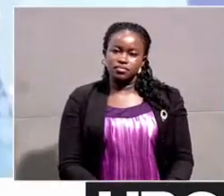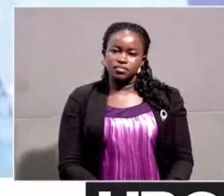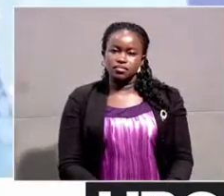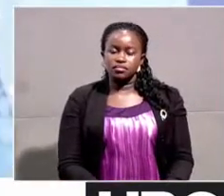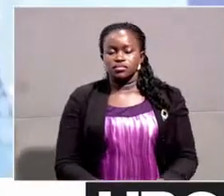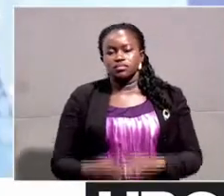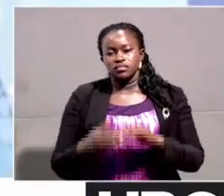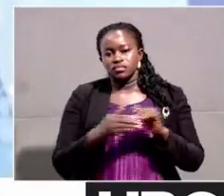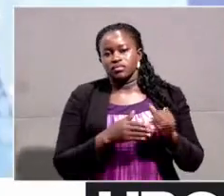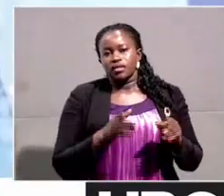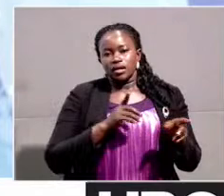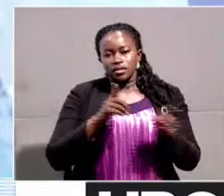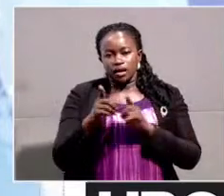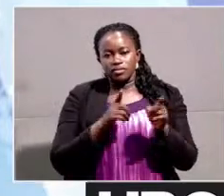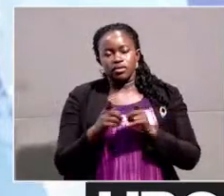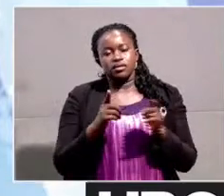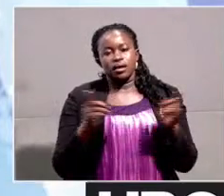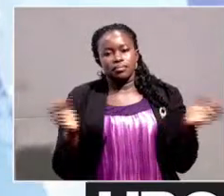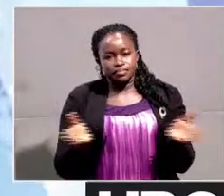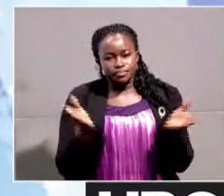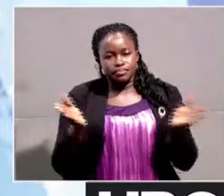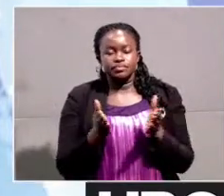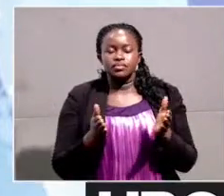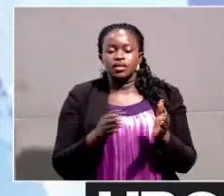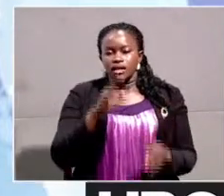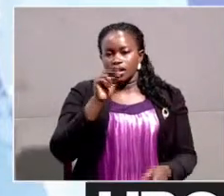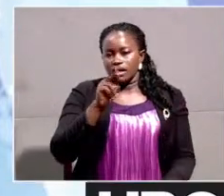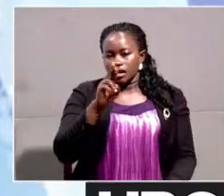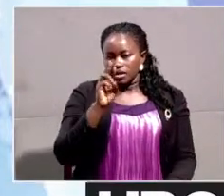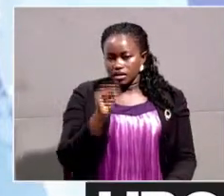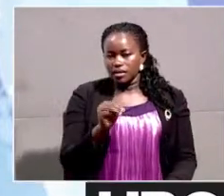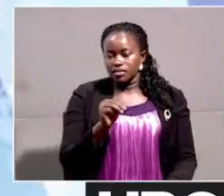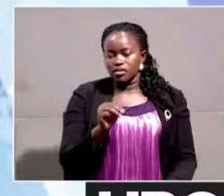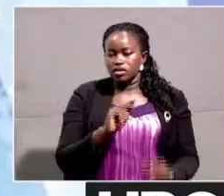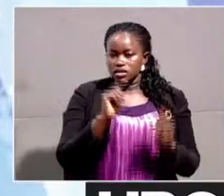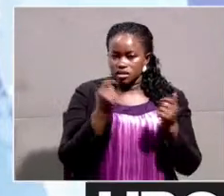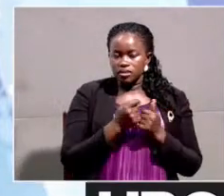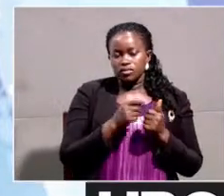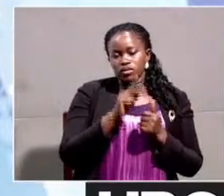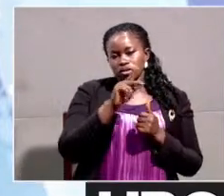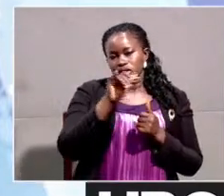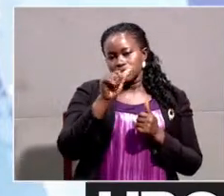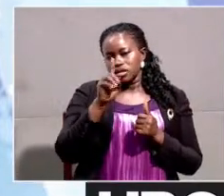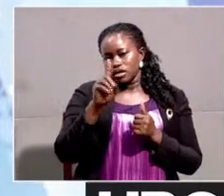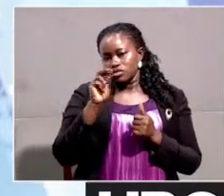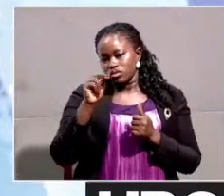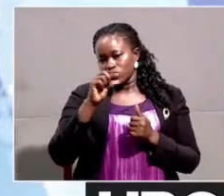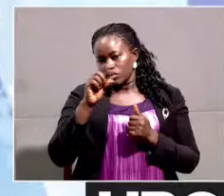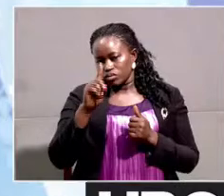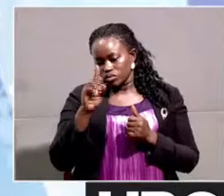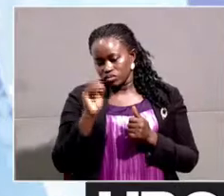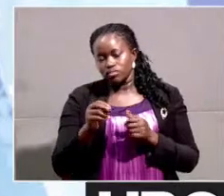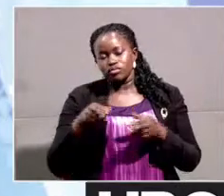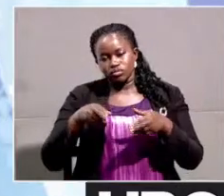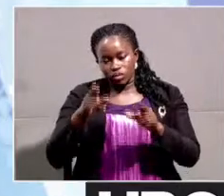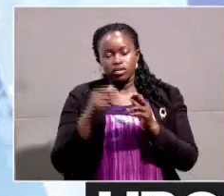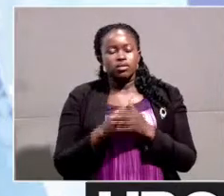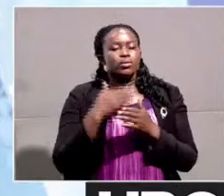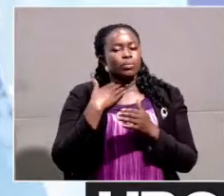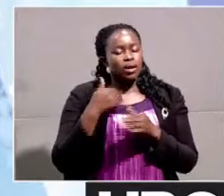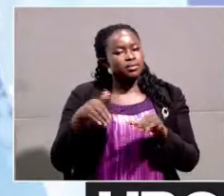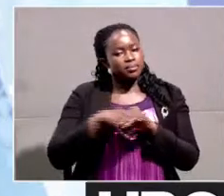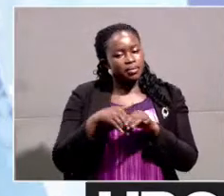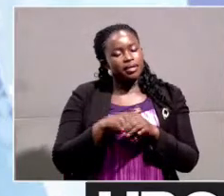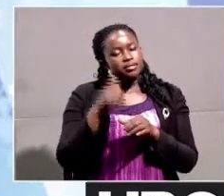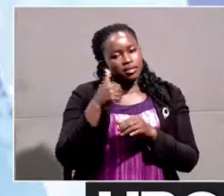The Director of Mobilization at the National Resistance Movement Secretariat at Chedon Road, Rosemary Nansu Gaseninde, wants party